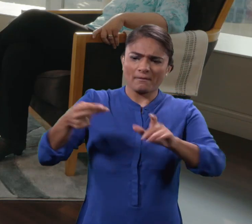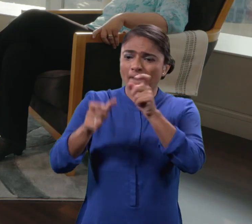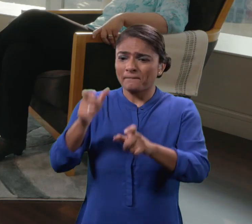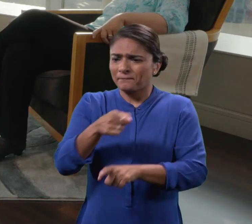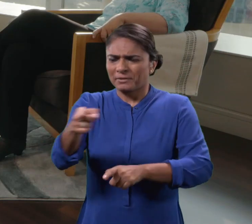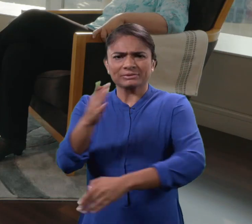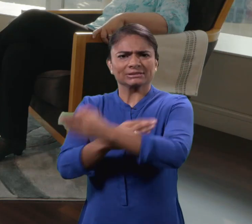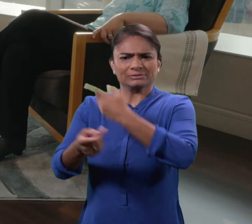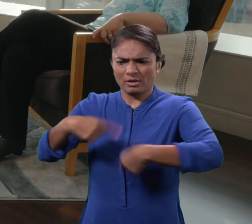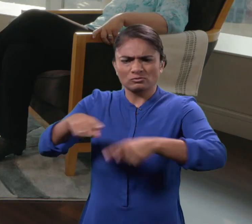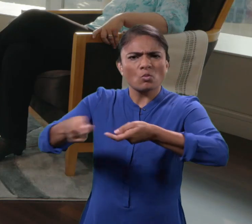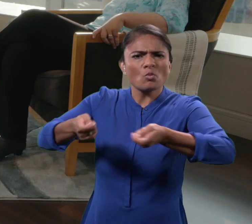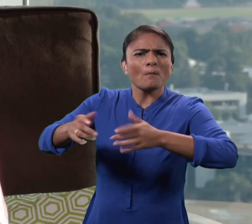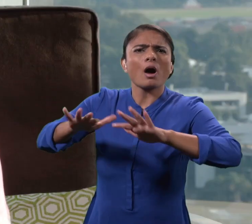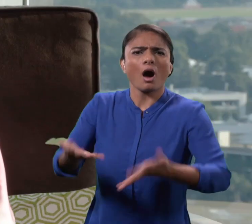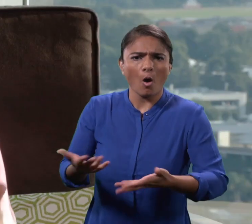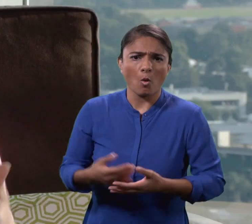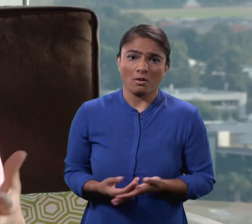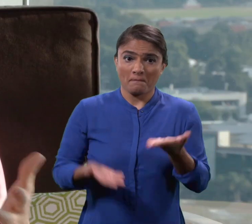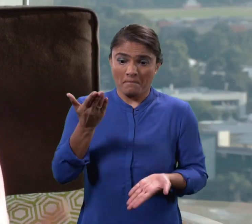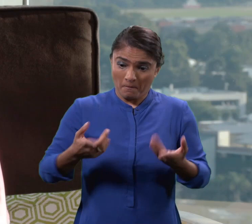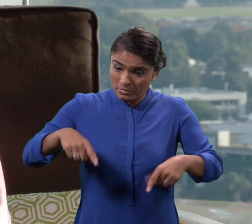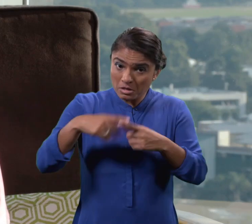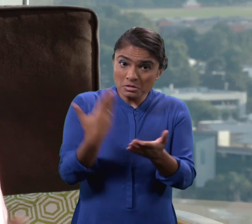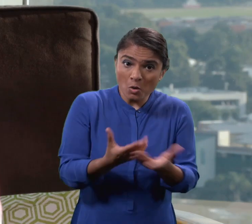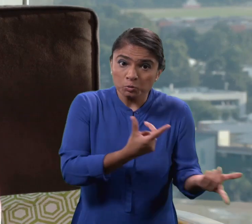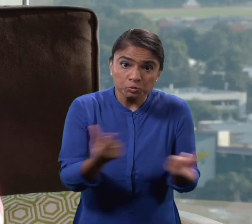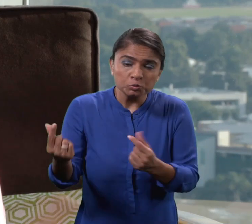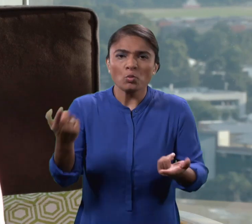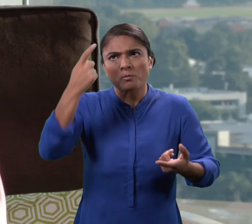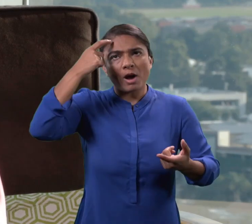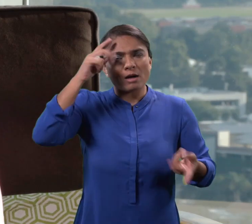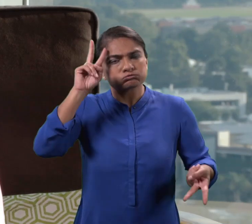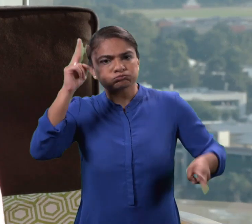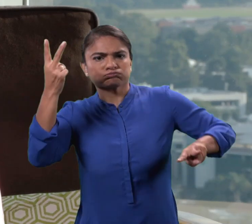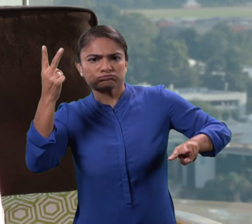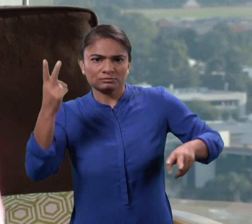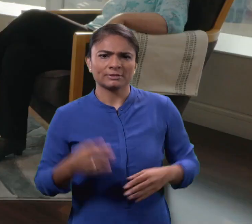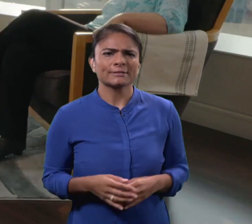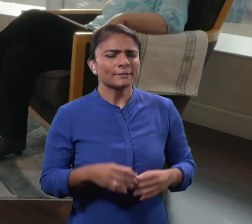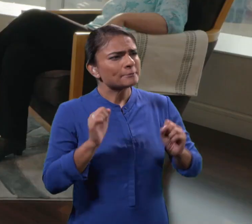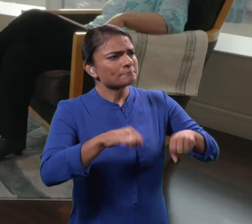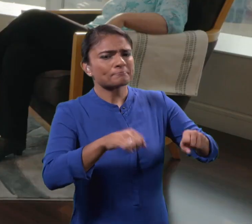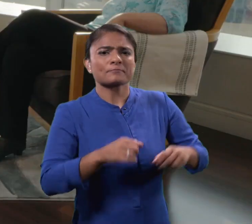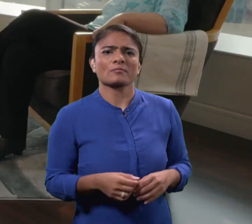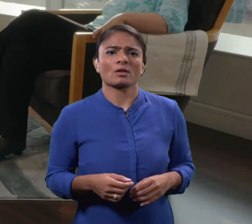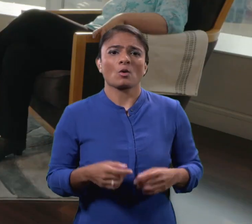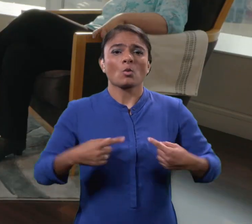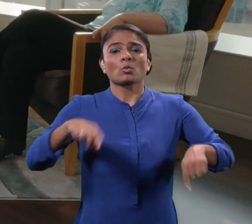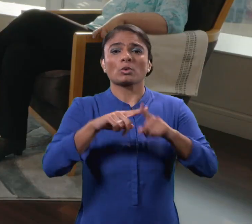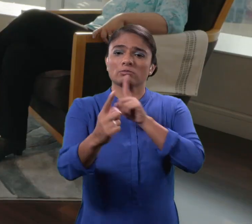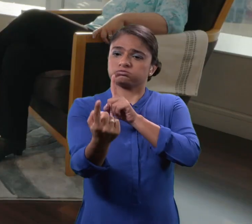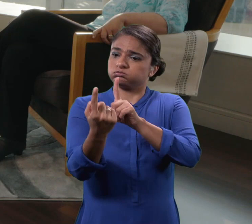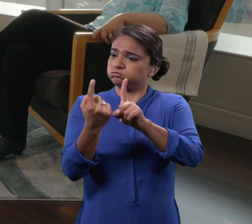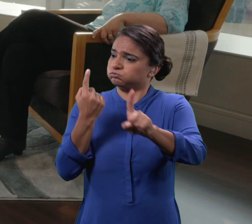stigma around people with disabilities? Is there something that can be done? Can we change our mindset? Definitely. I mean, if you